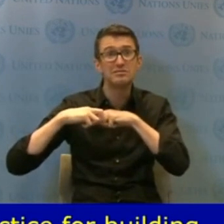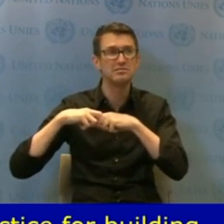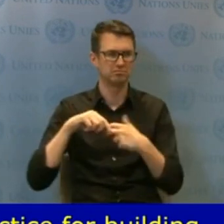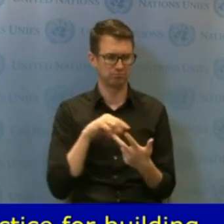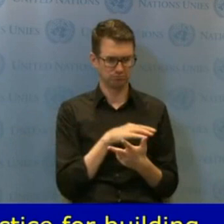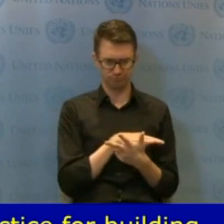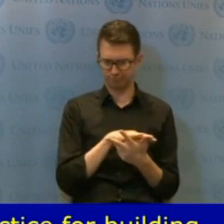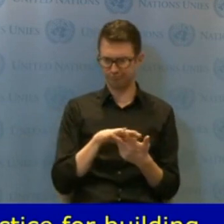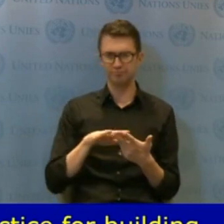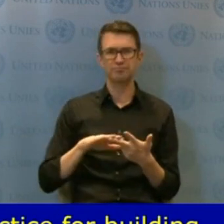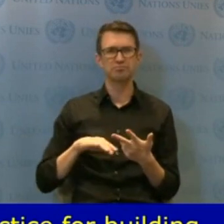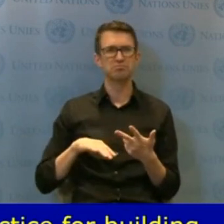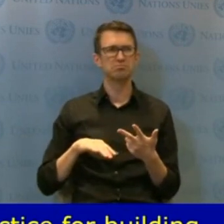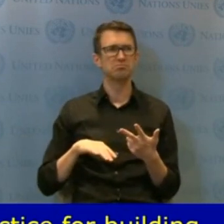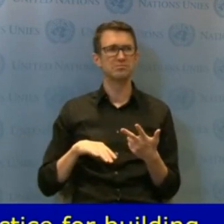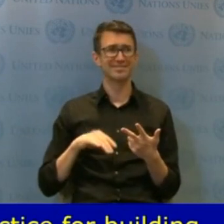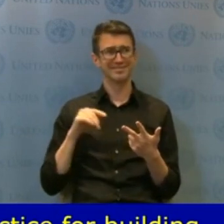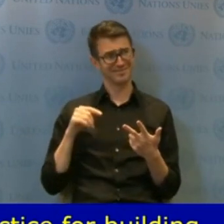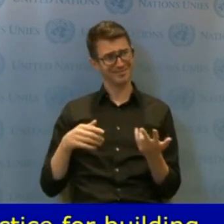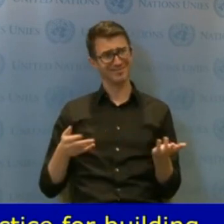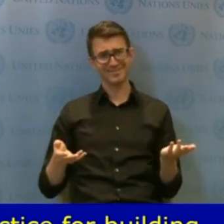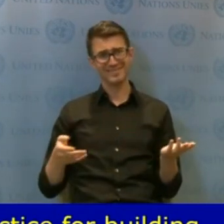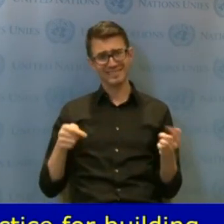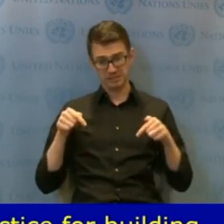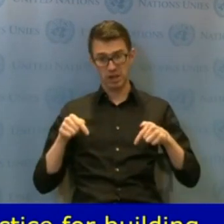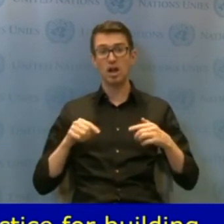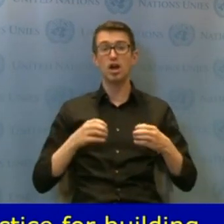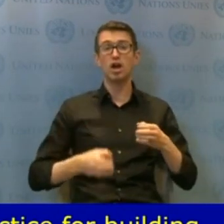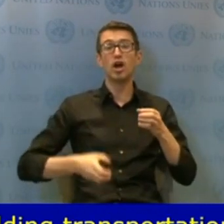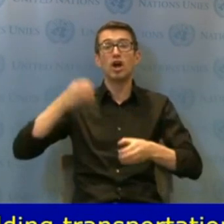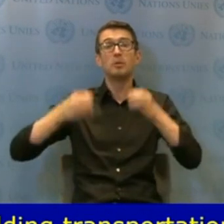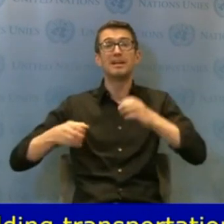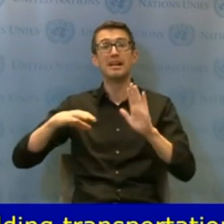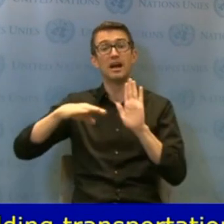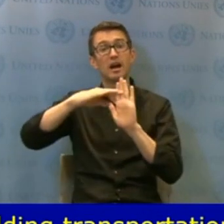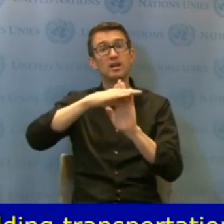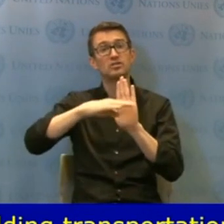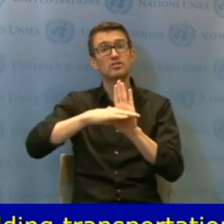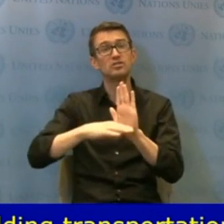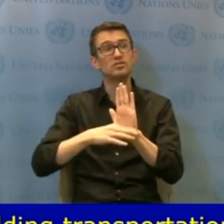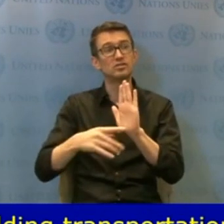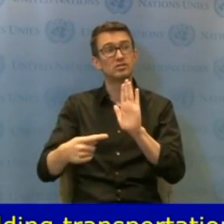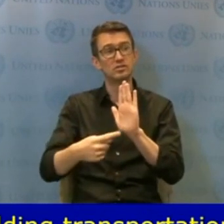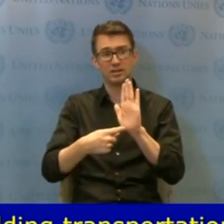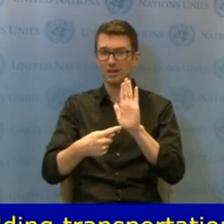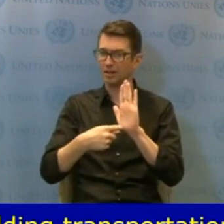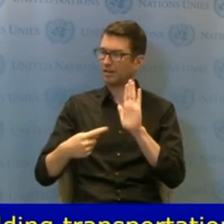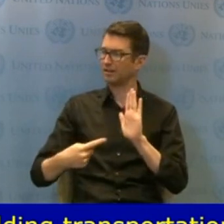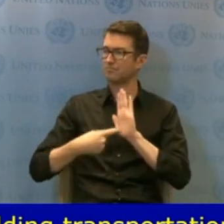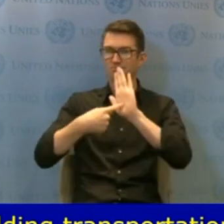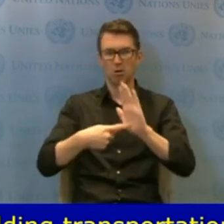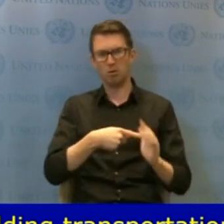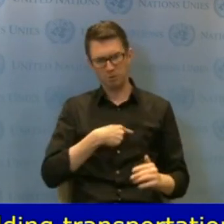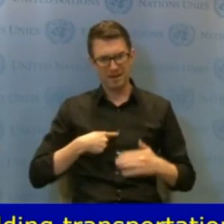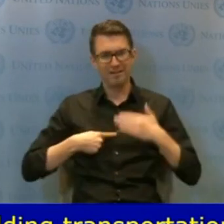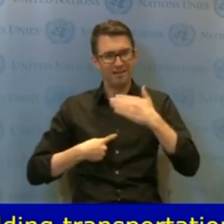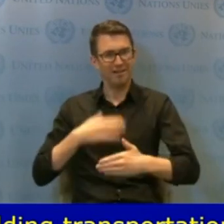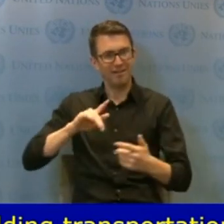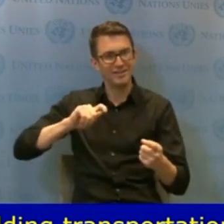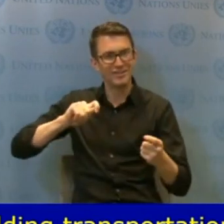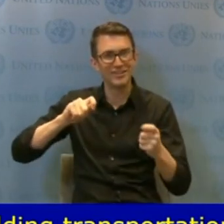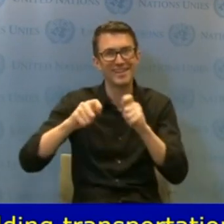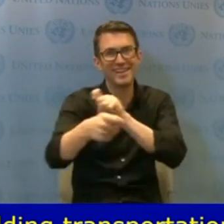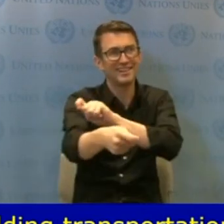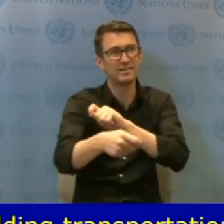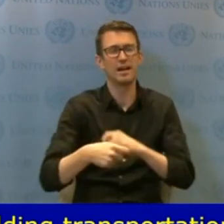Agenda includes, for the first time in these global debates on urban planning, the words